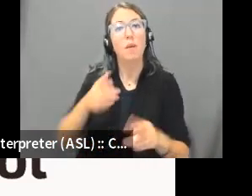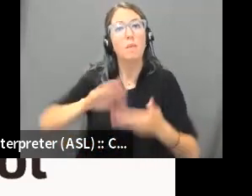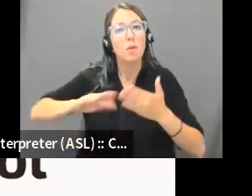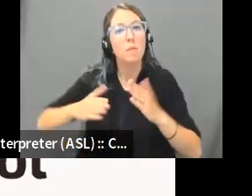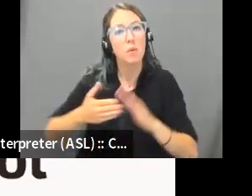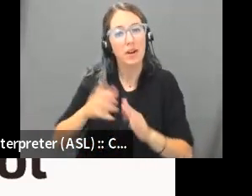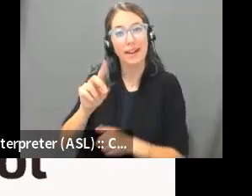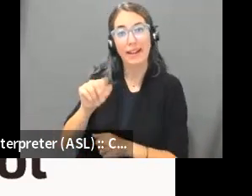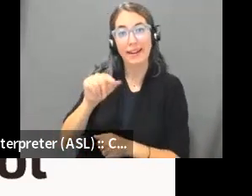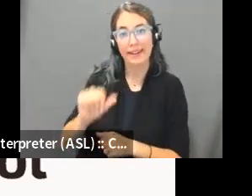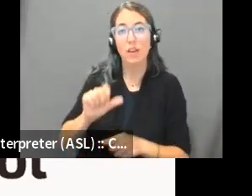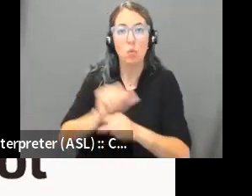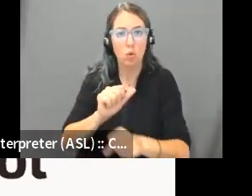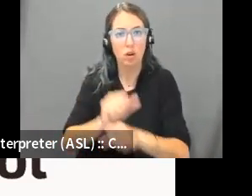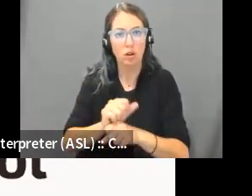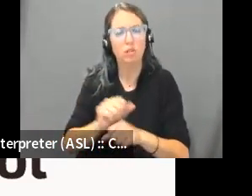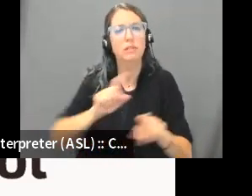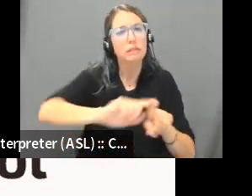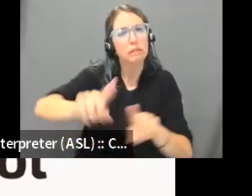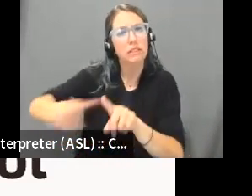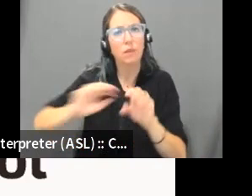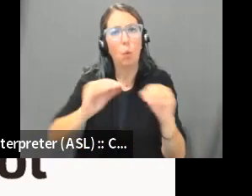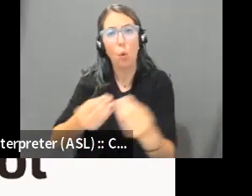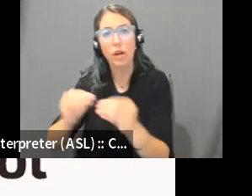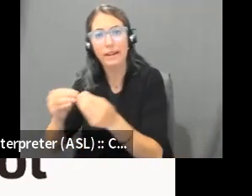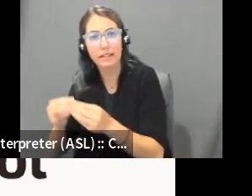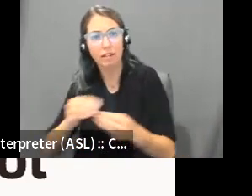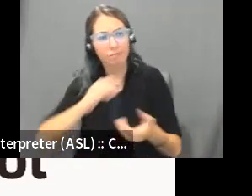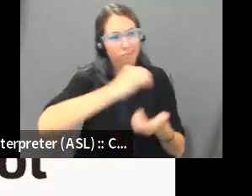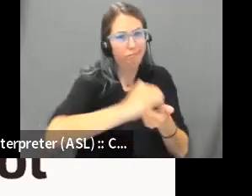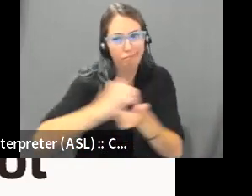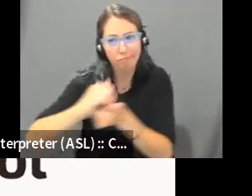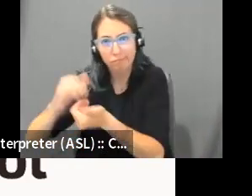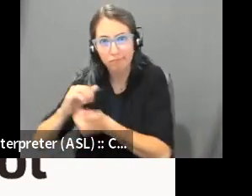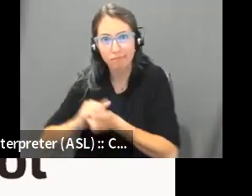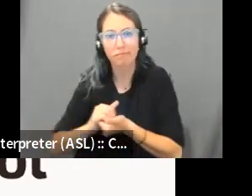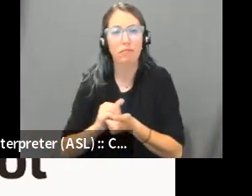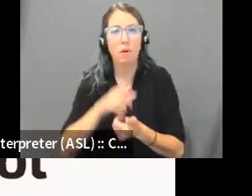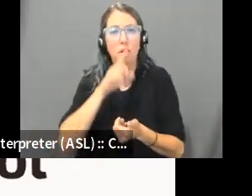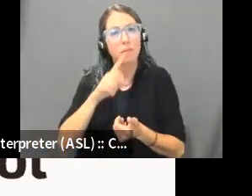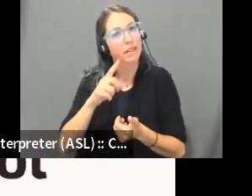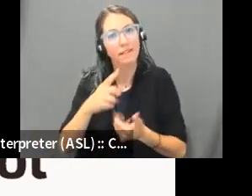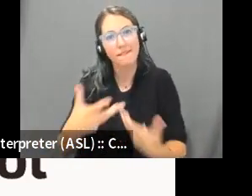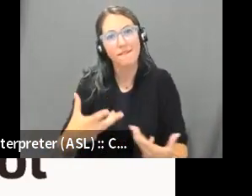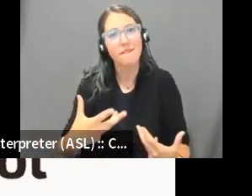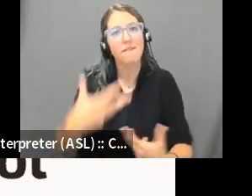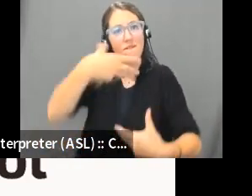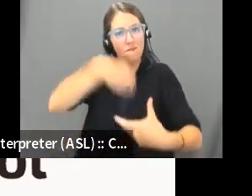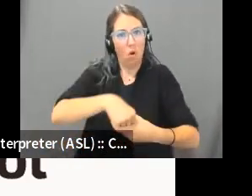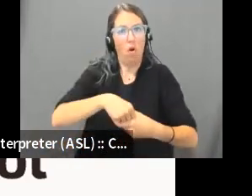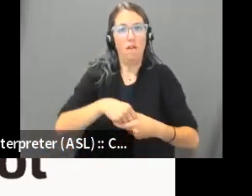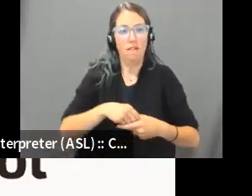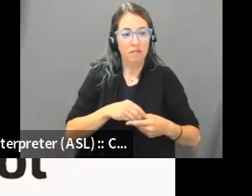individual and organization partners that, as we mentioned before, were heavily involved from the onset of this project until the final